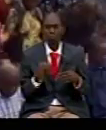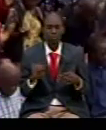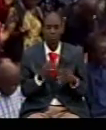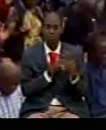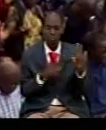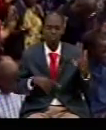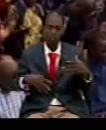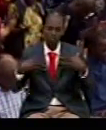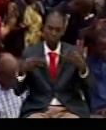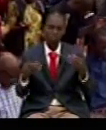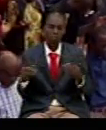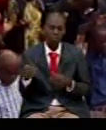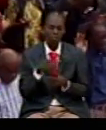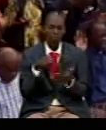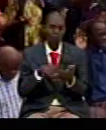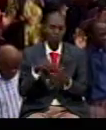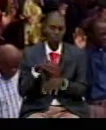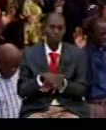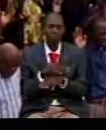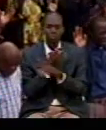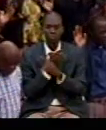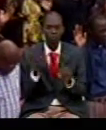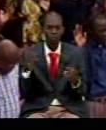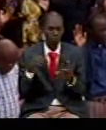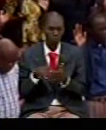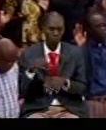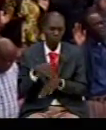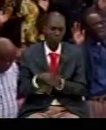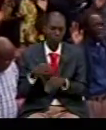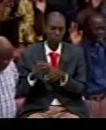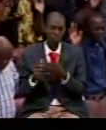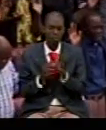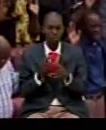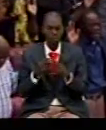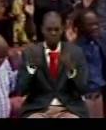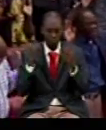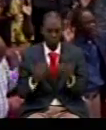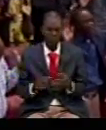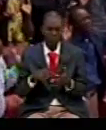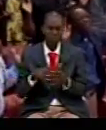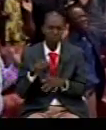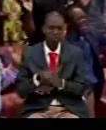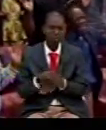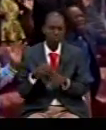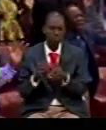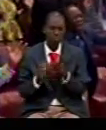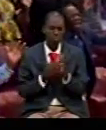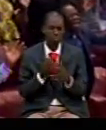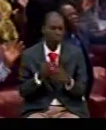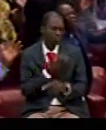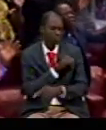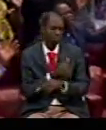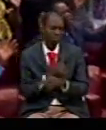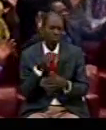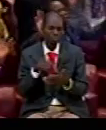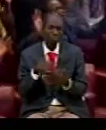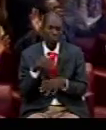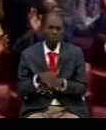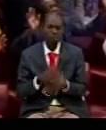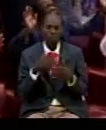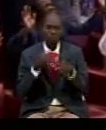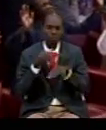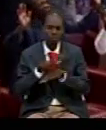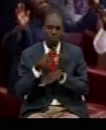healing tonight. Deliverance tonight. Power tonight. Authority tonight. Send forth